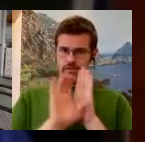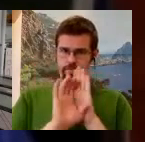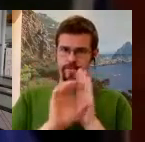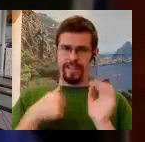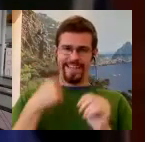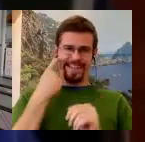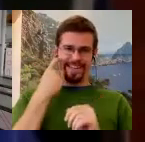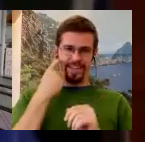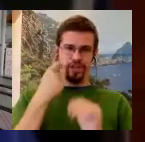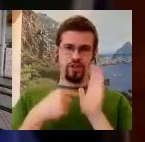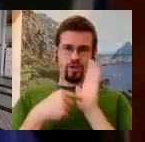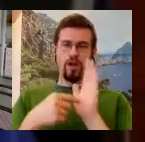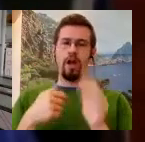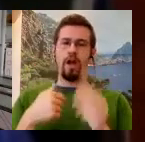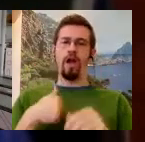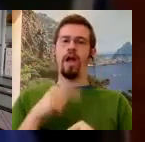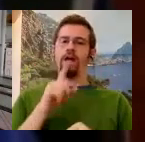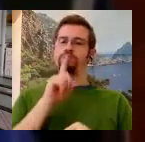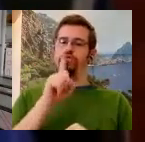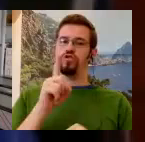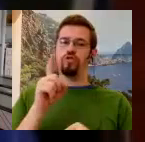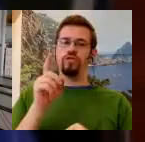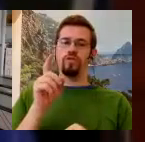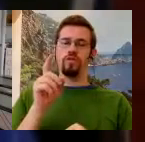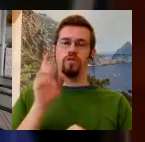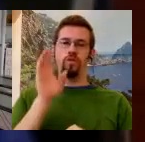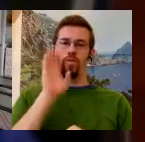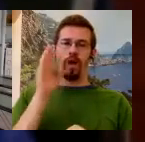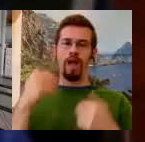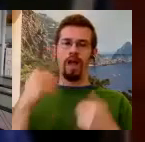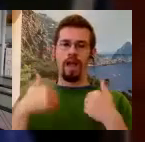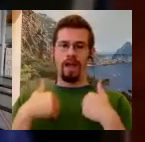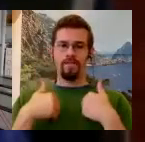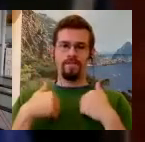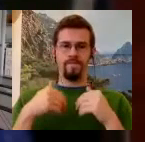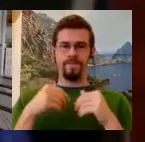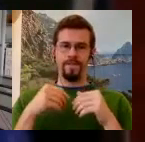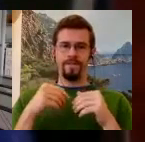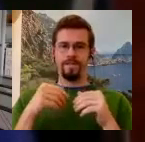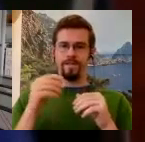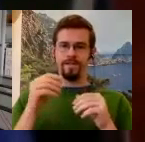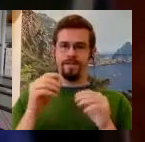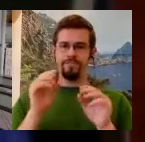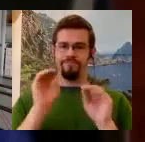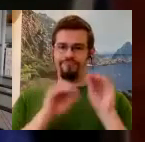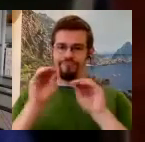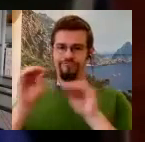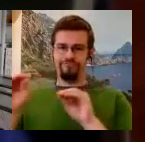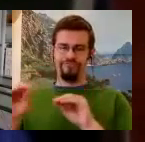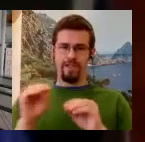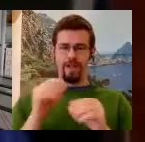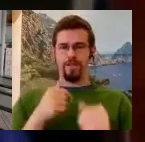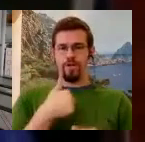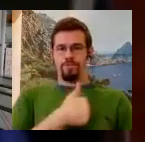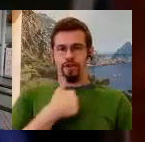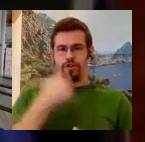I'm sure Valerie will put together captioning later for this, so I apologize for anybody that's watching the interpreting.